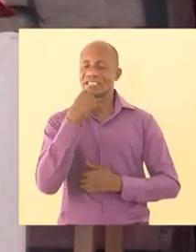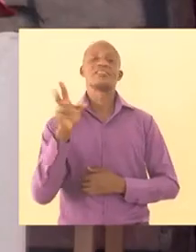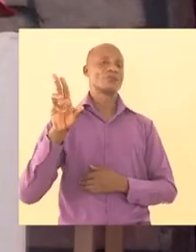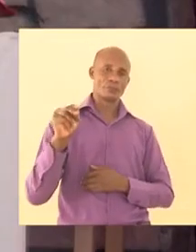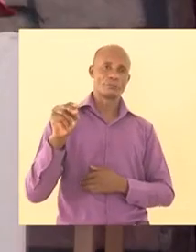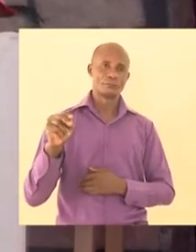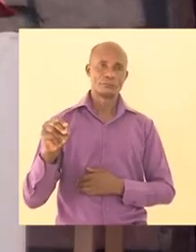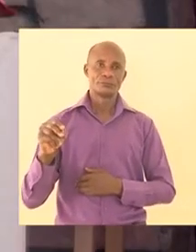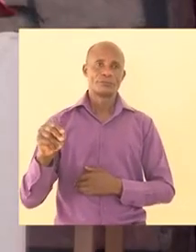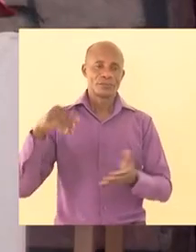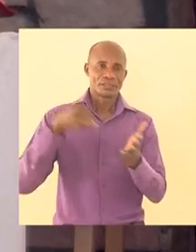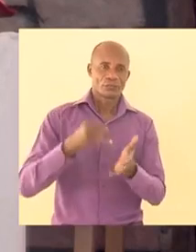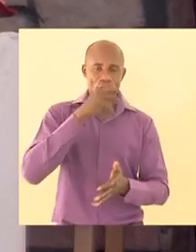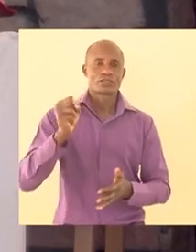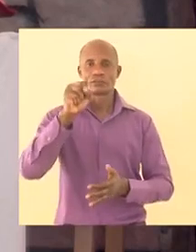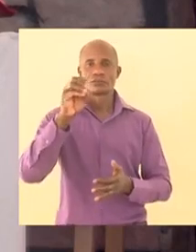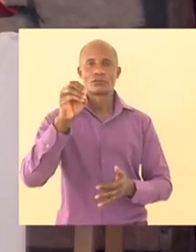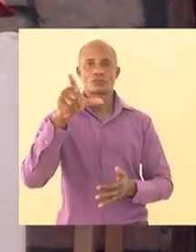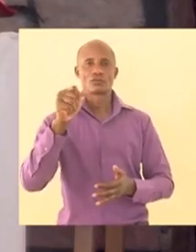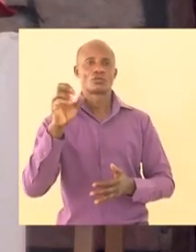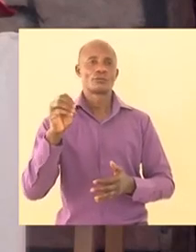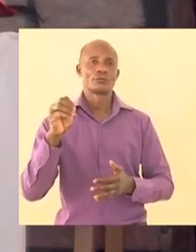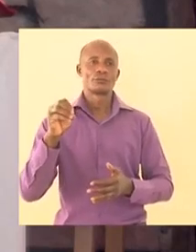now King Solomon who built it in